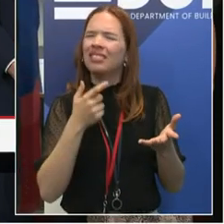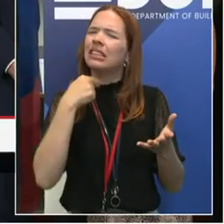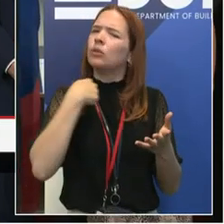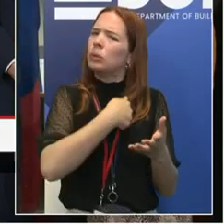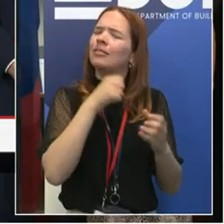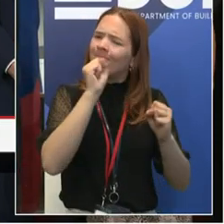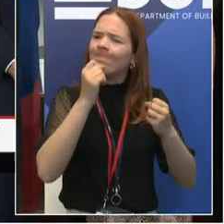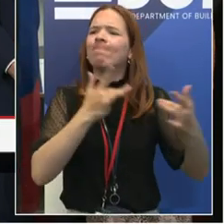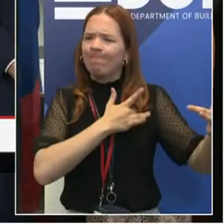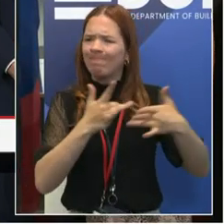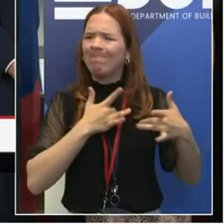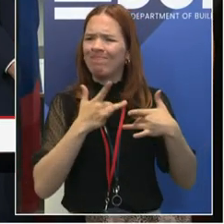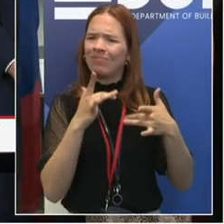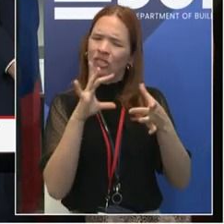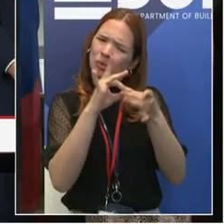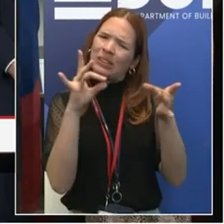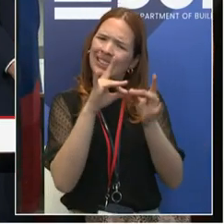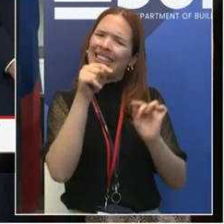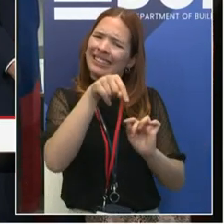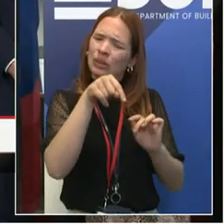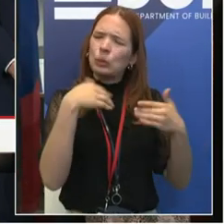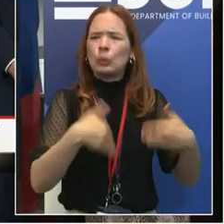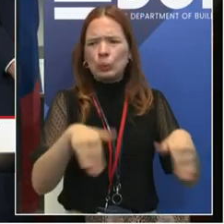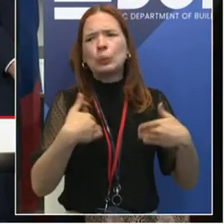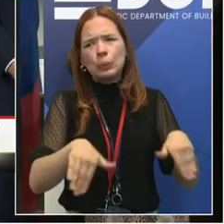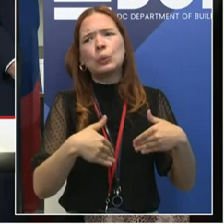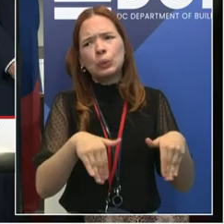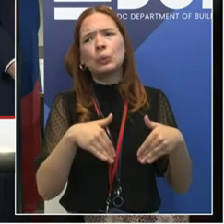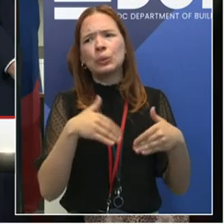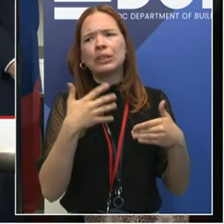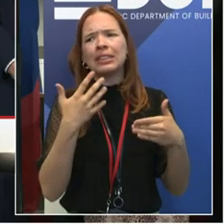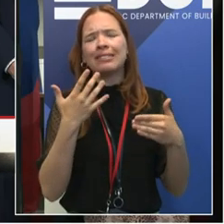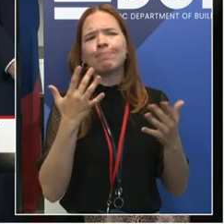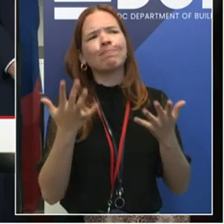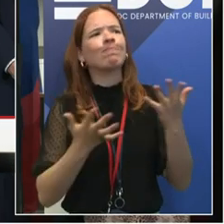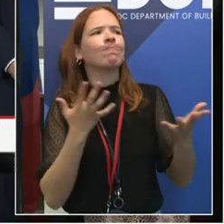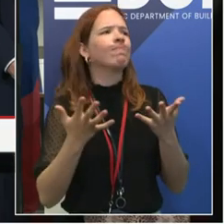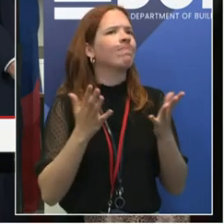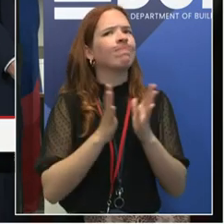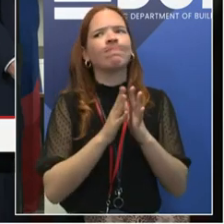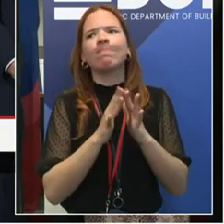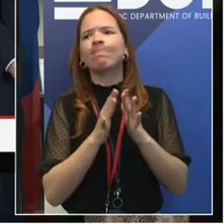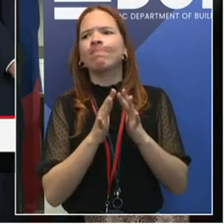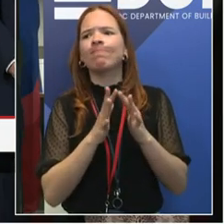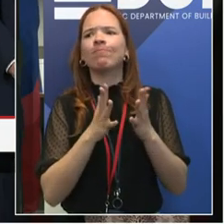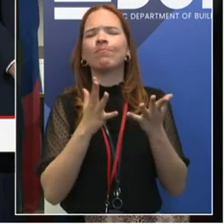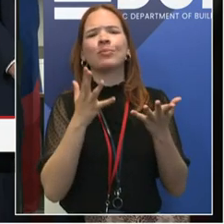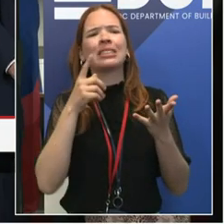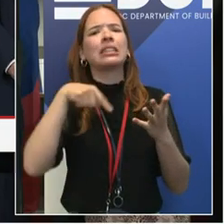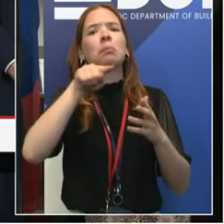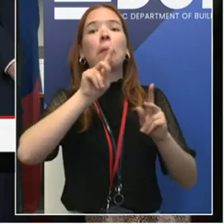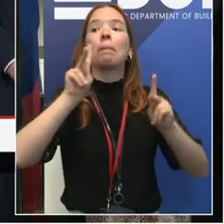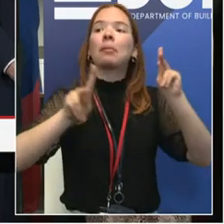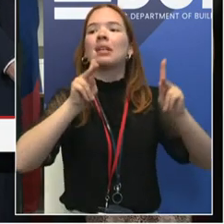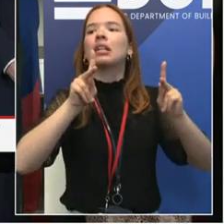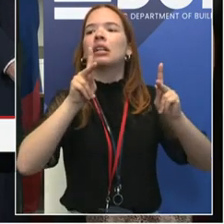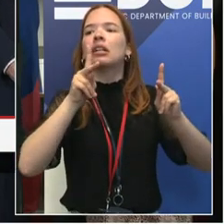has just asked me a couple questions. We've had a somewhat of a change in our population of people seeking homeless